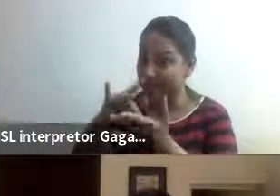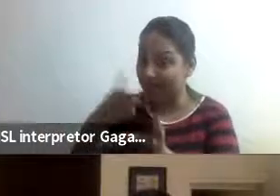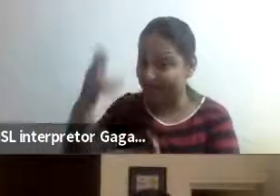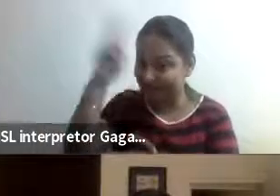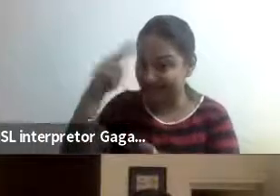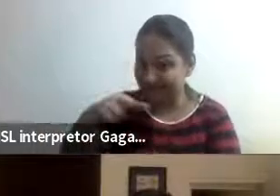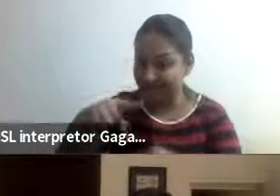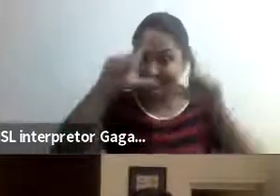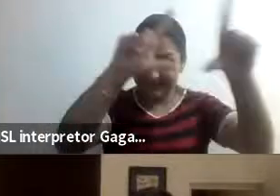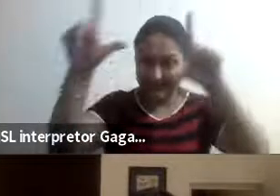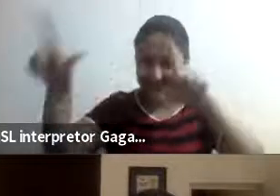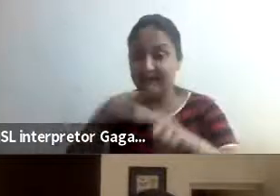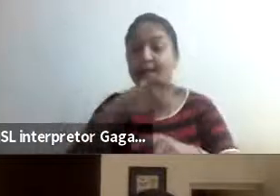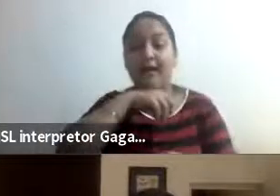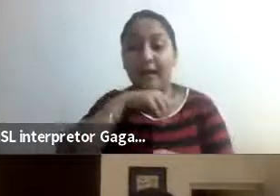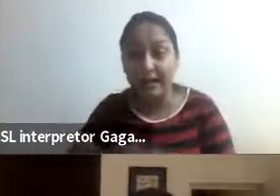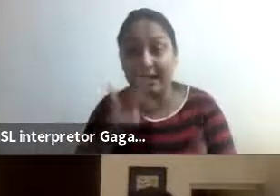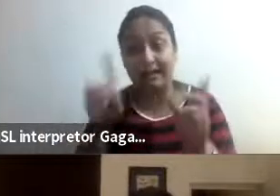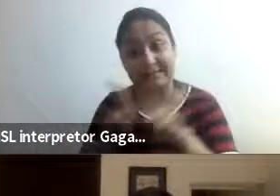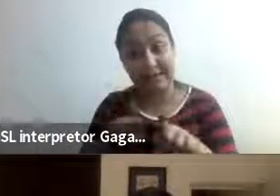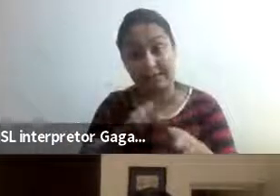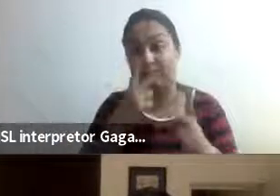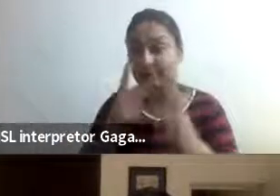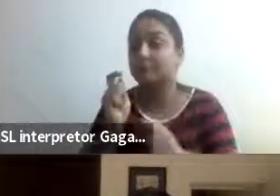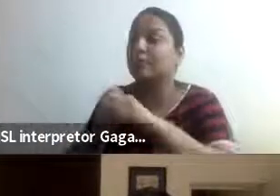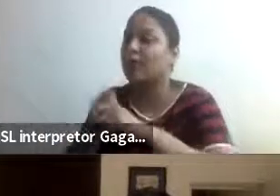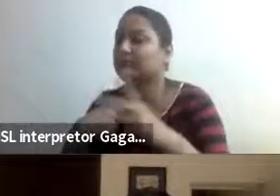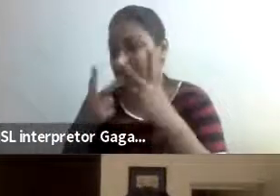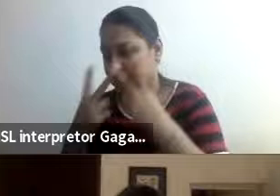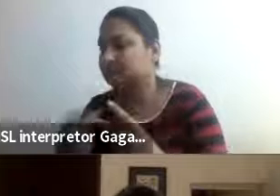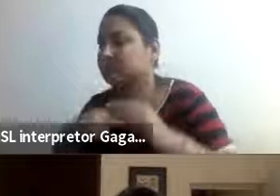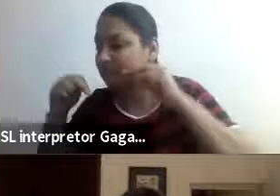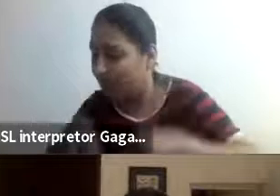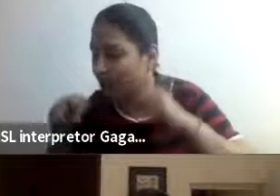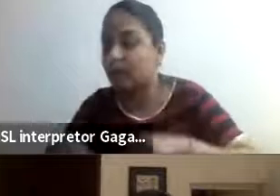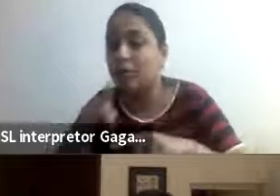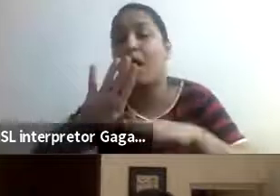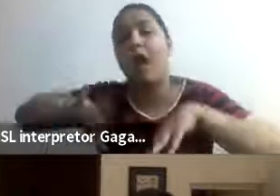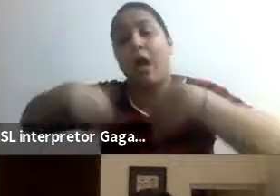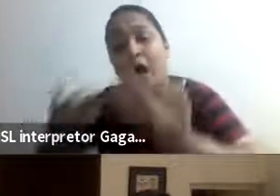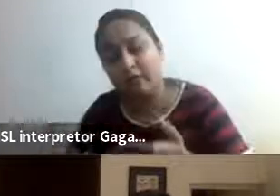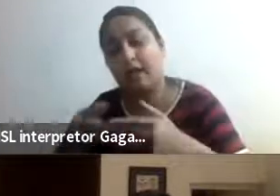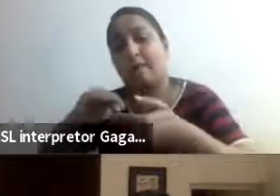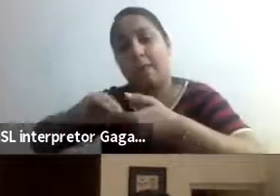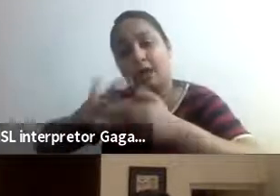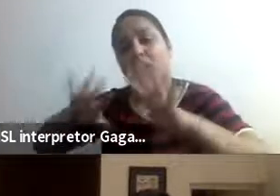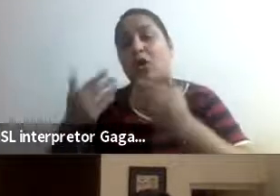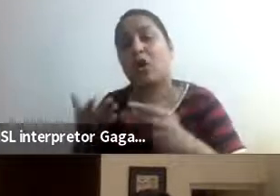other young Bhil people who have traveled to the city looking for work, either post-marriage or even before marriage,